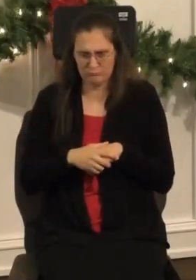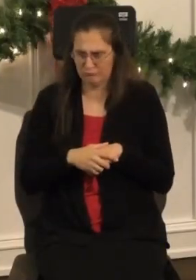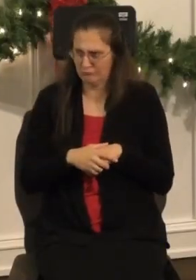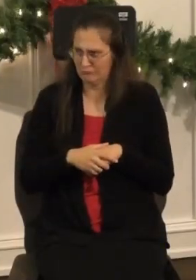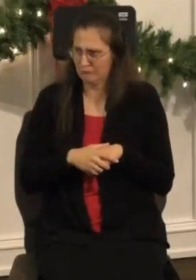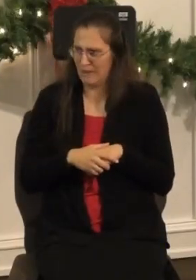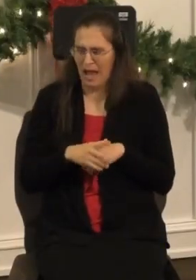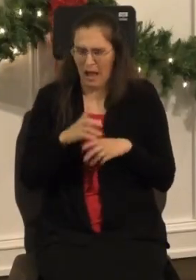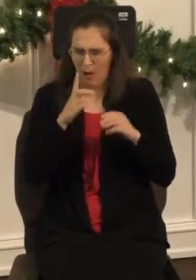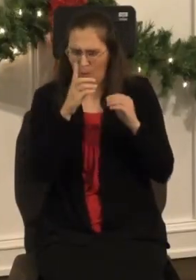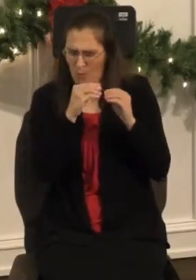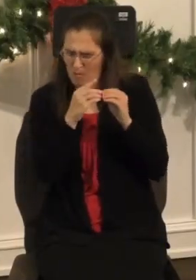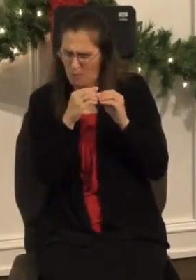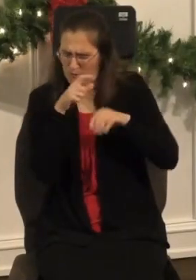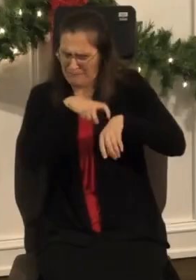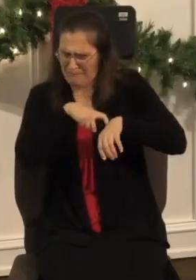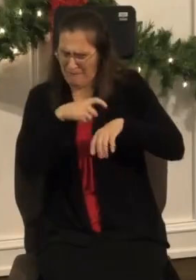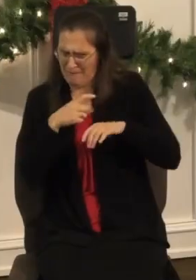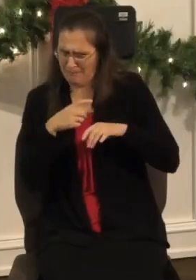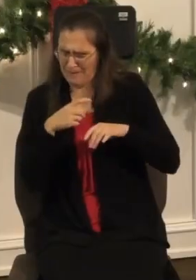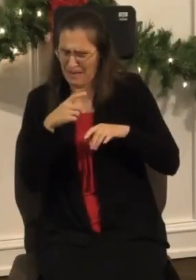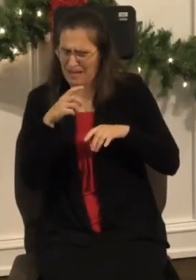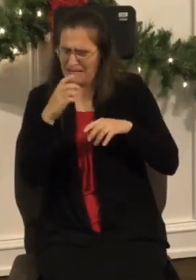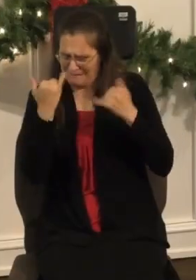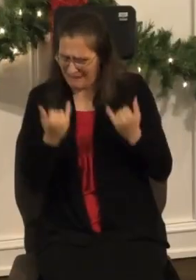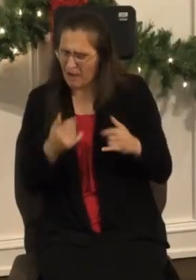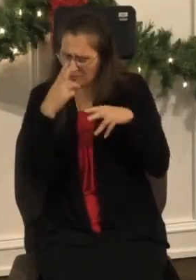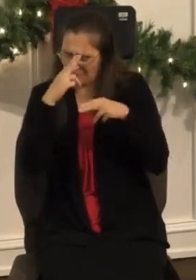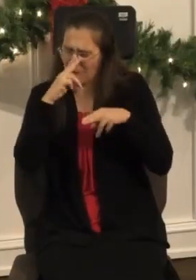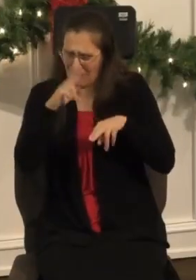I'm going to do it one more time because this is getting fun now.